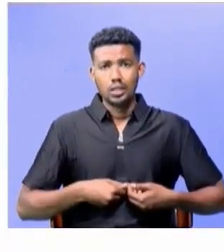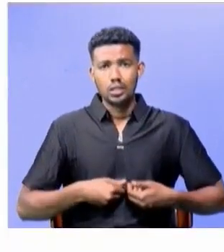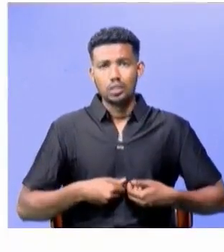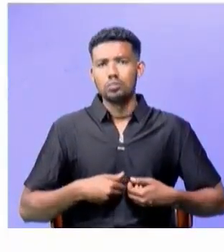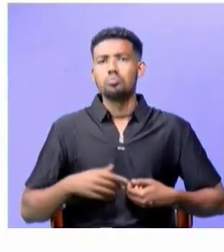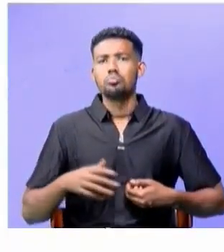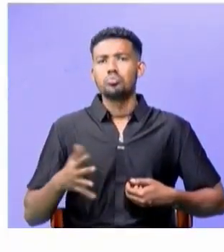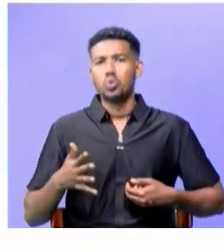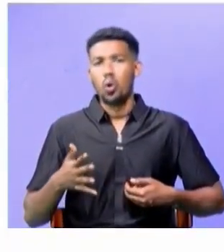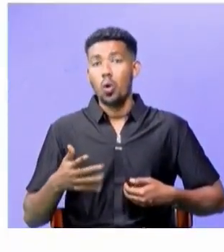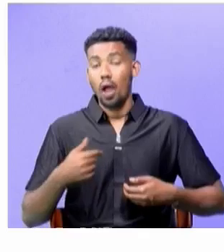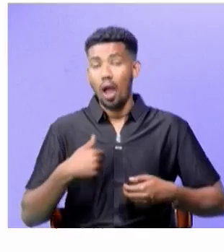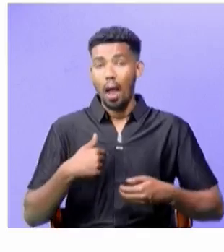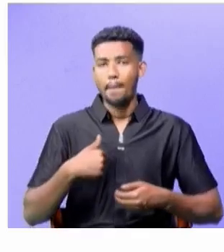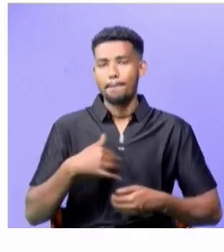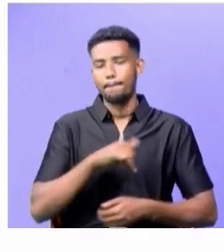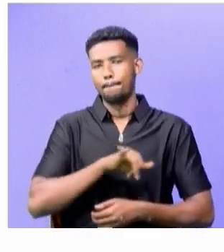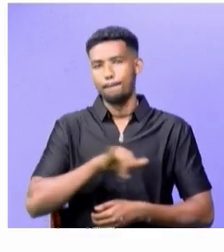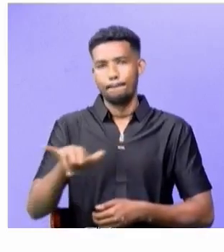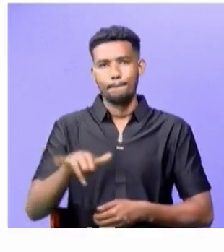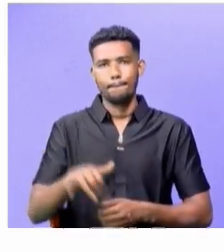so am I.